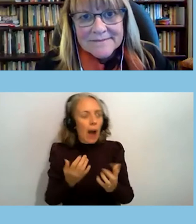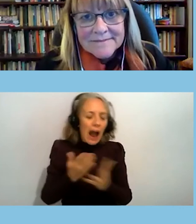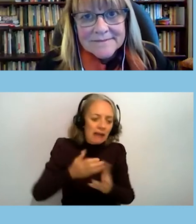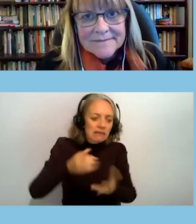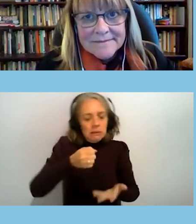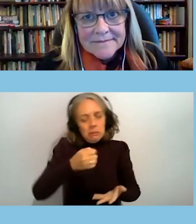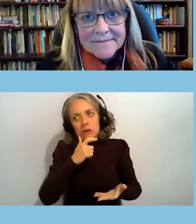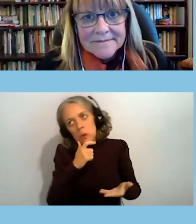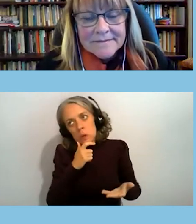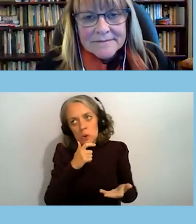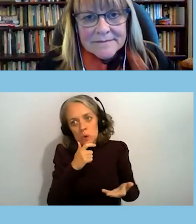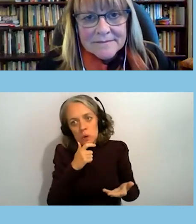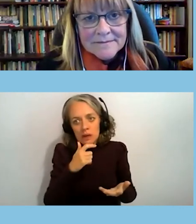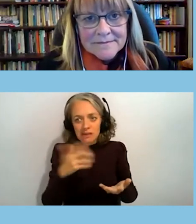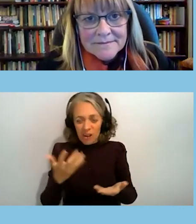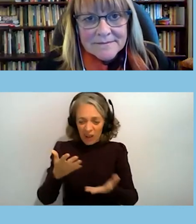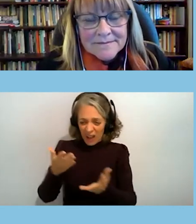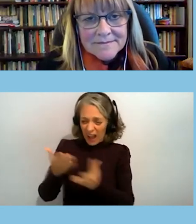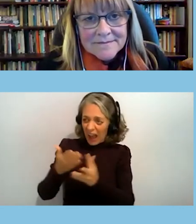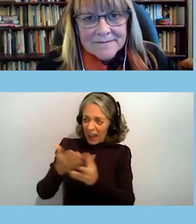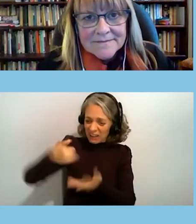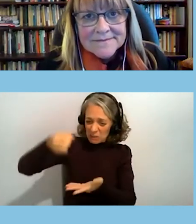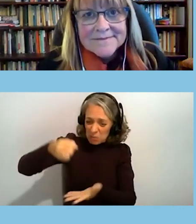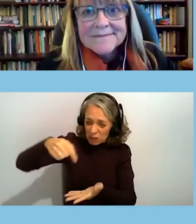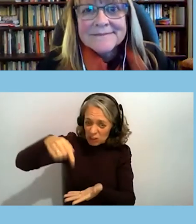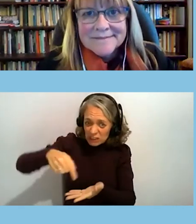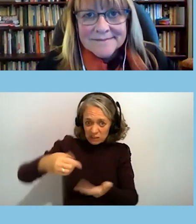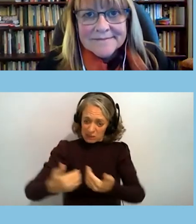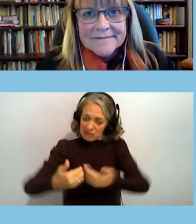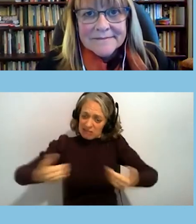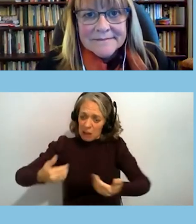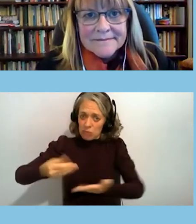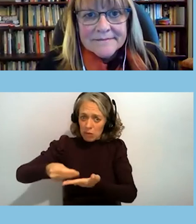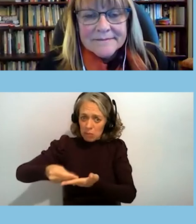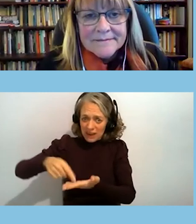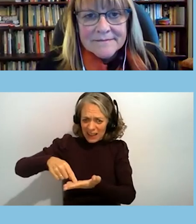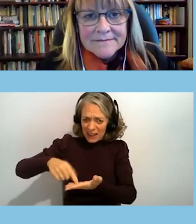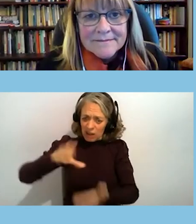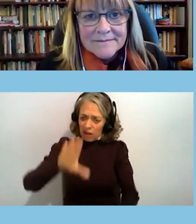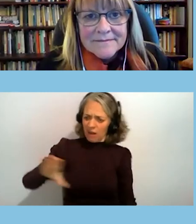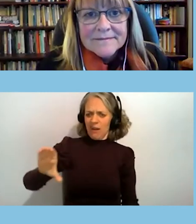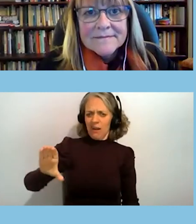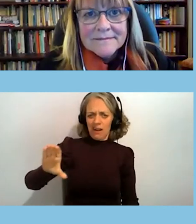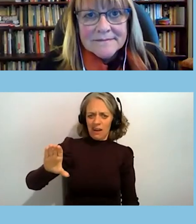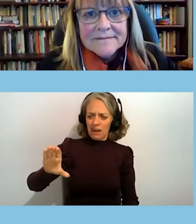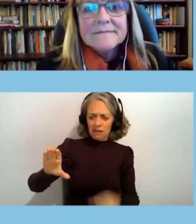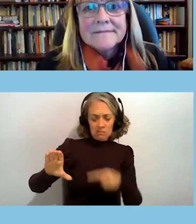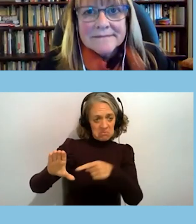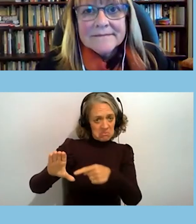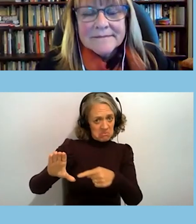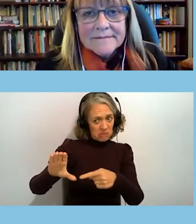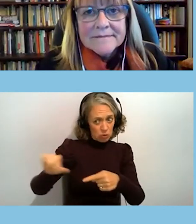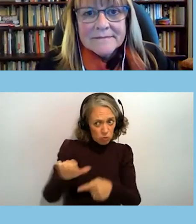even dissolving the idea of an access budget as being something that we hive off in that way is something we could also think about.